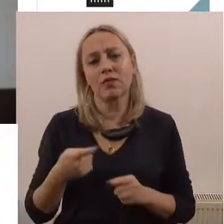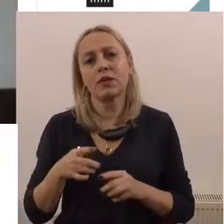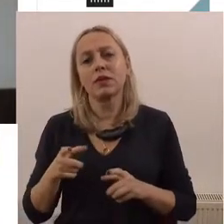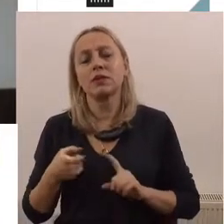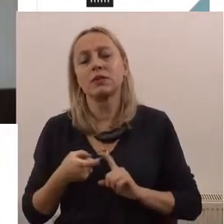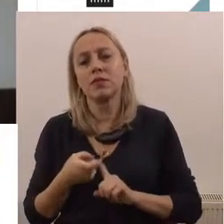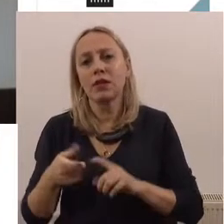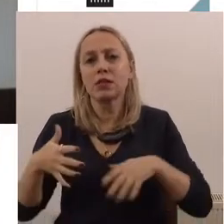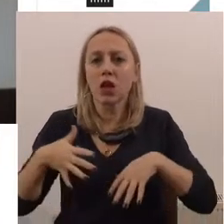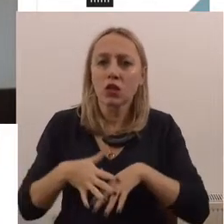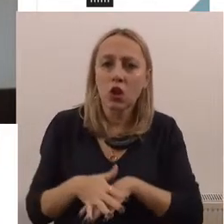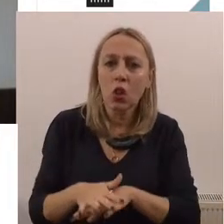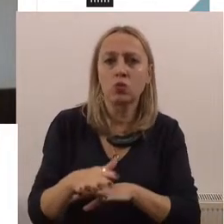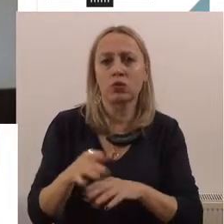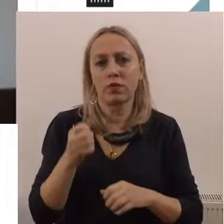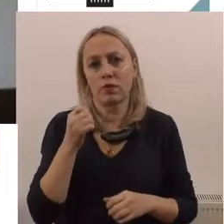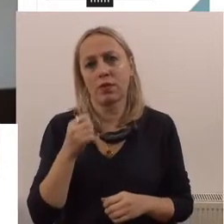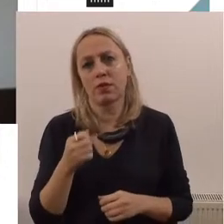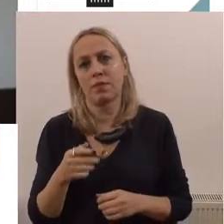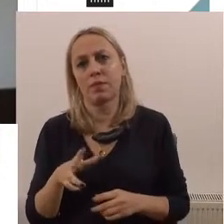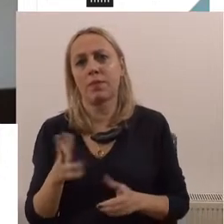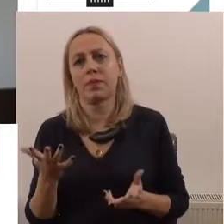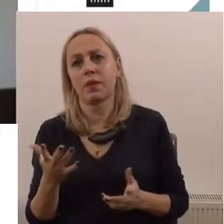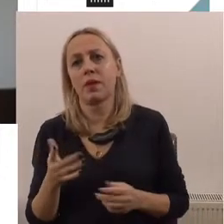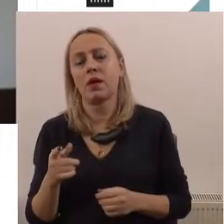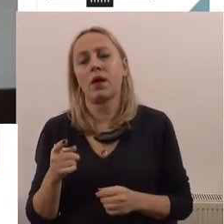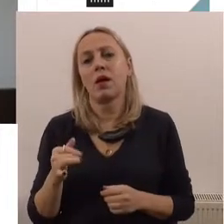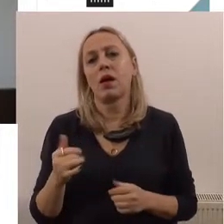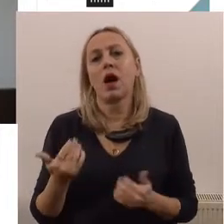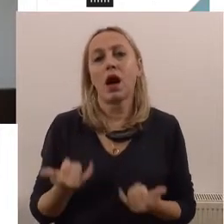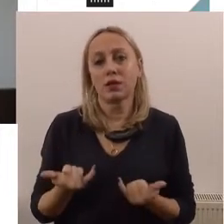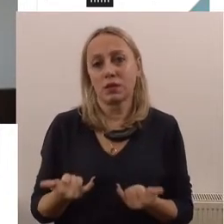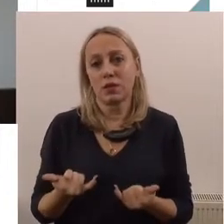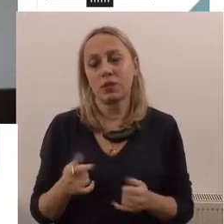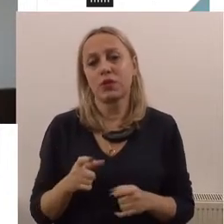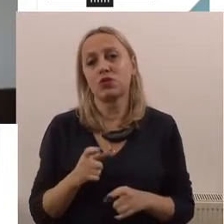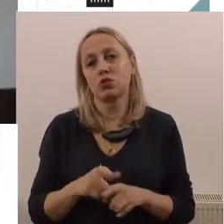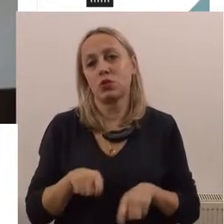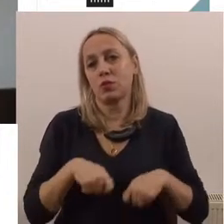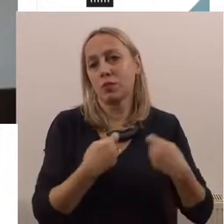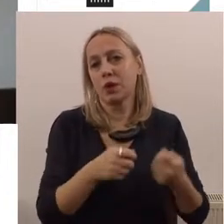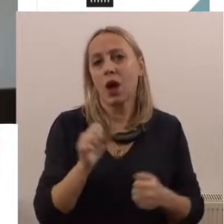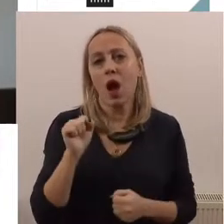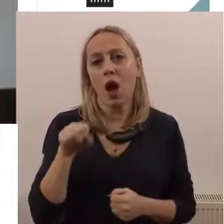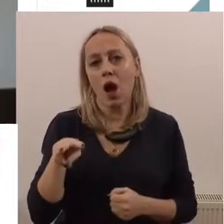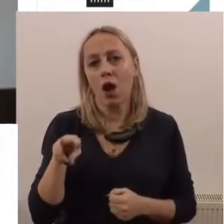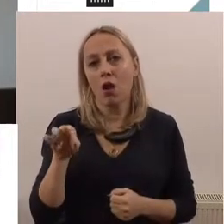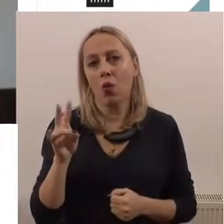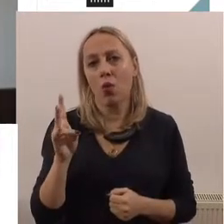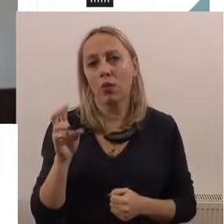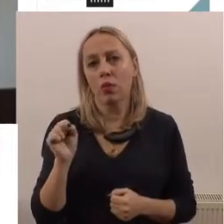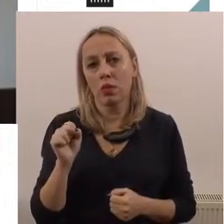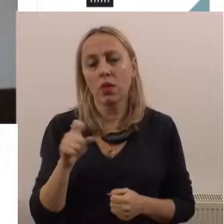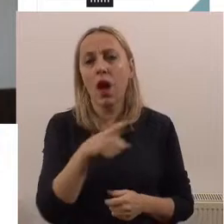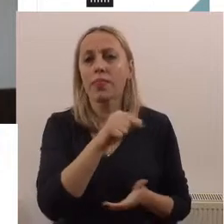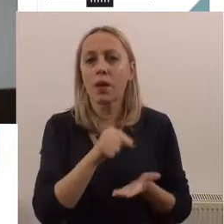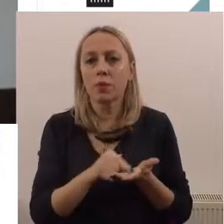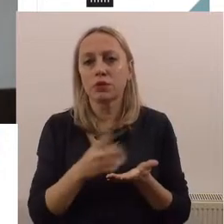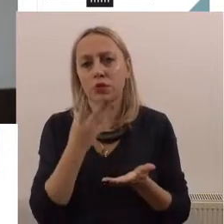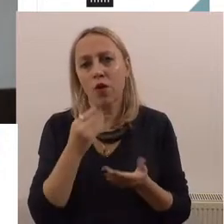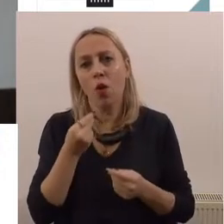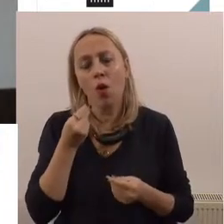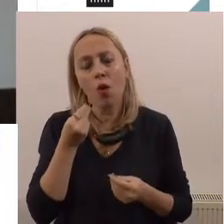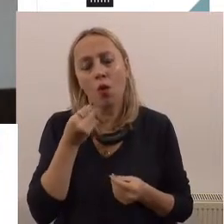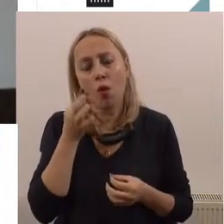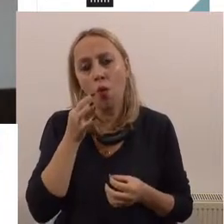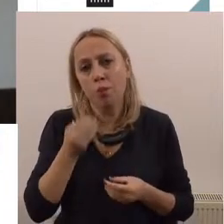our initiatives about inclusivity in the formation of the social programs. Now I would like to give the